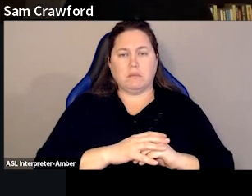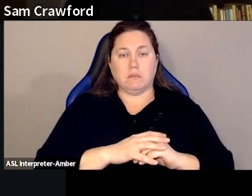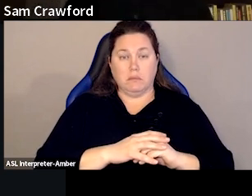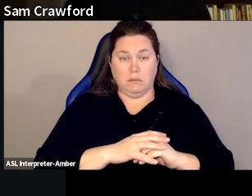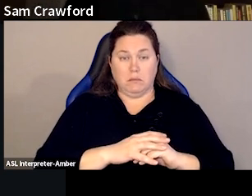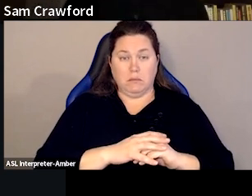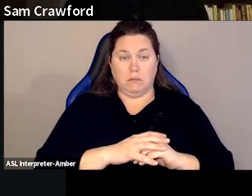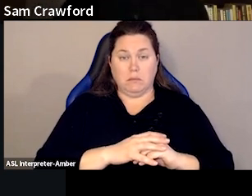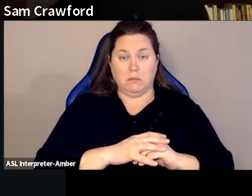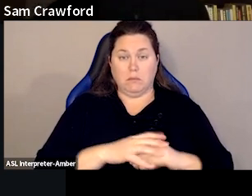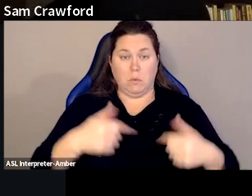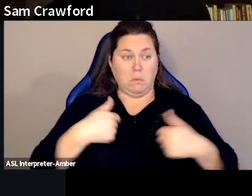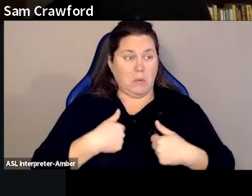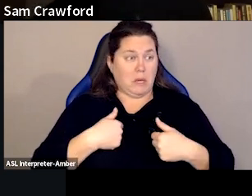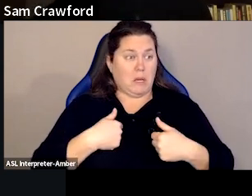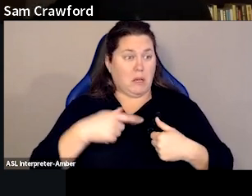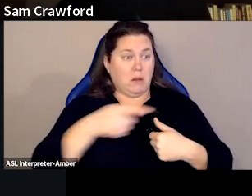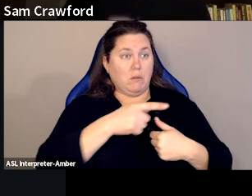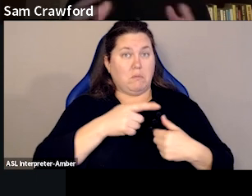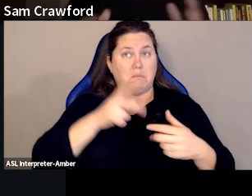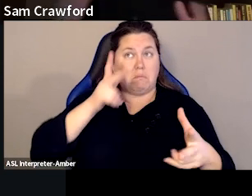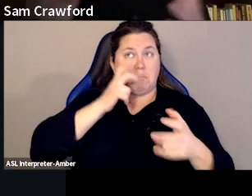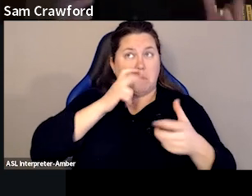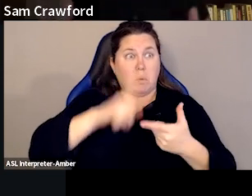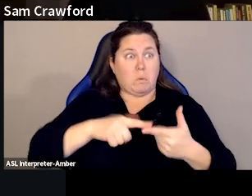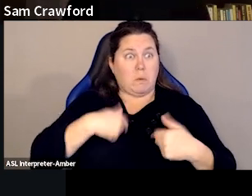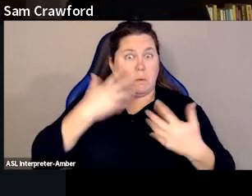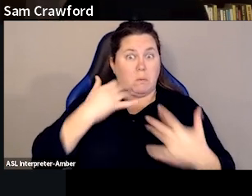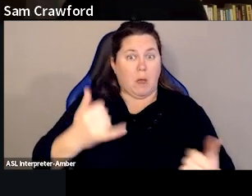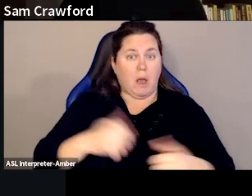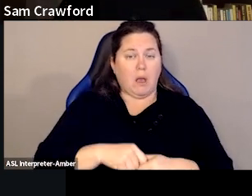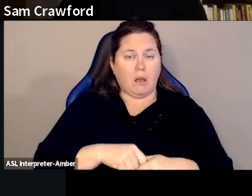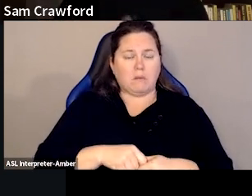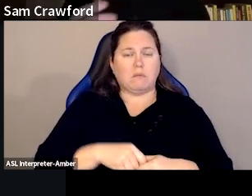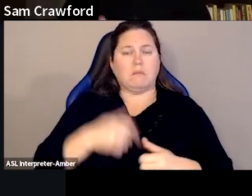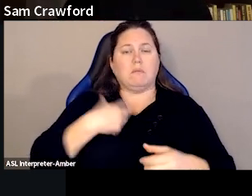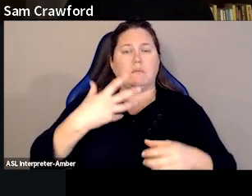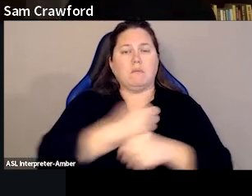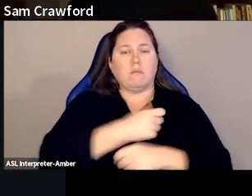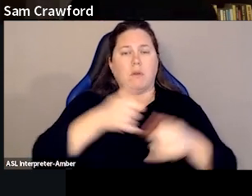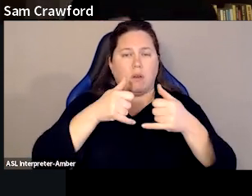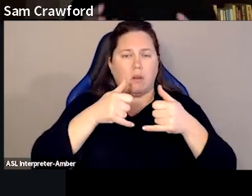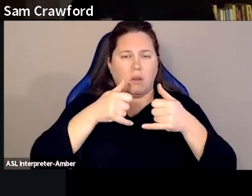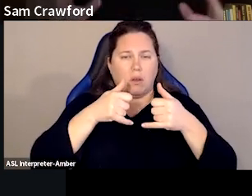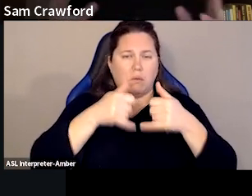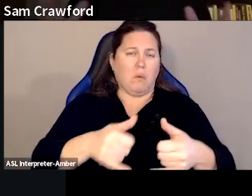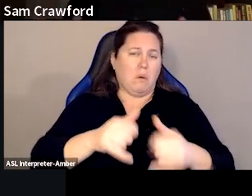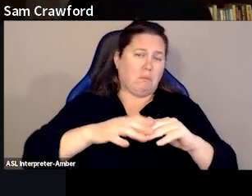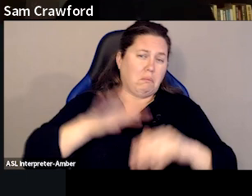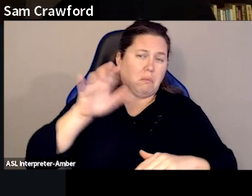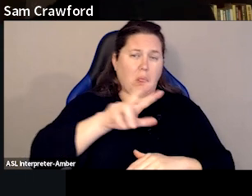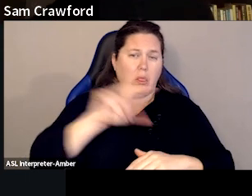why you might want to listen to me. First off, I've won various Best Web Designer awards, even against what you'd maybe